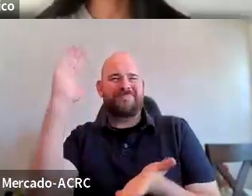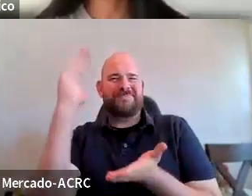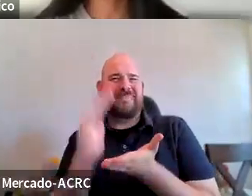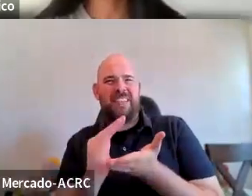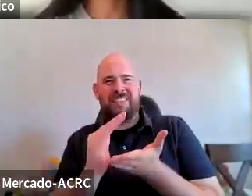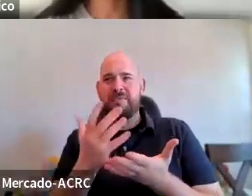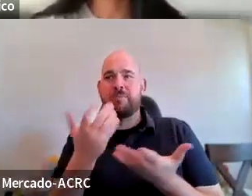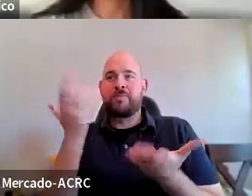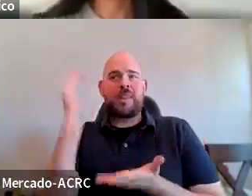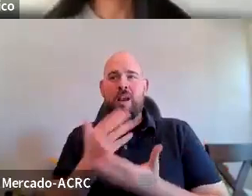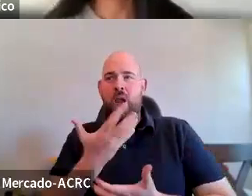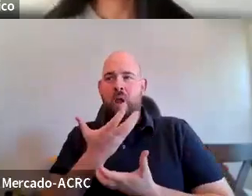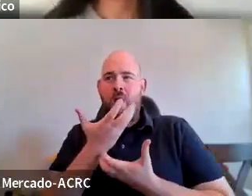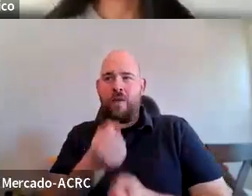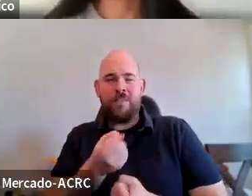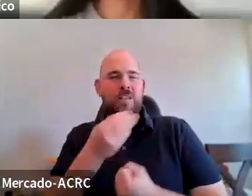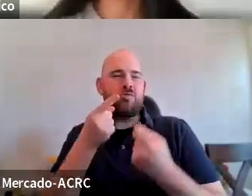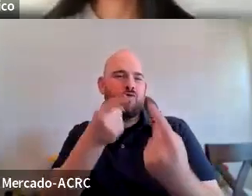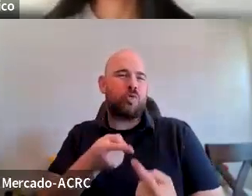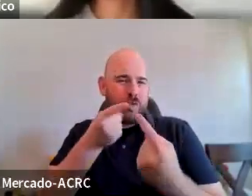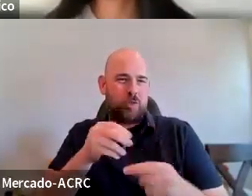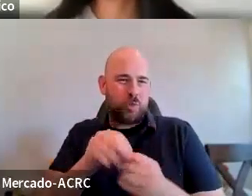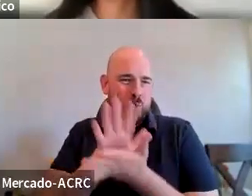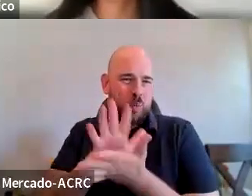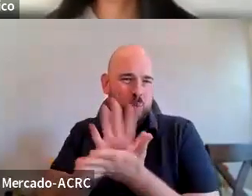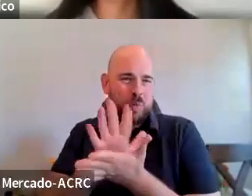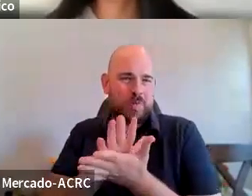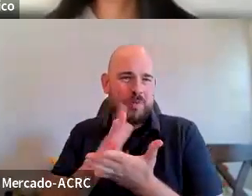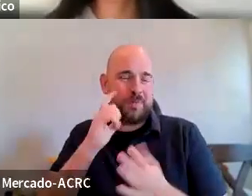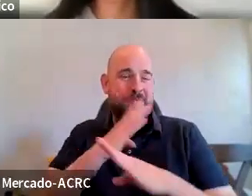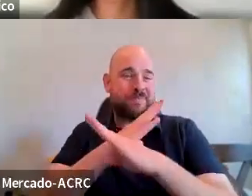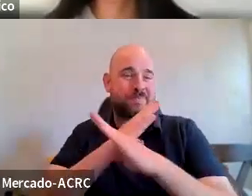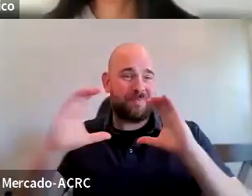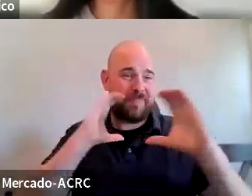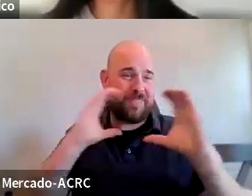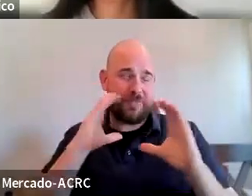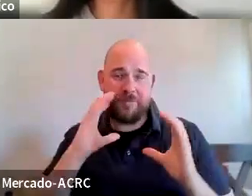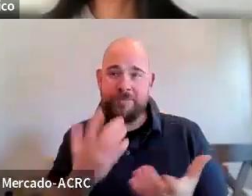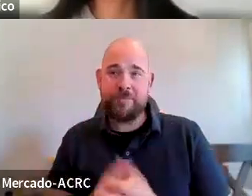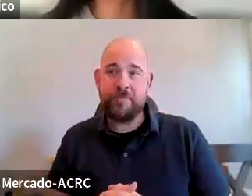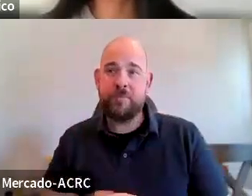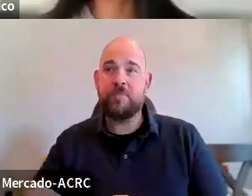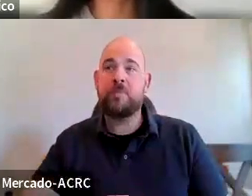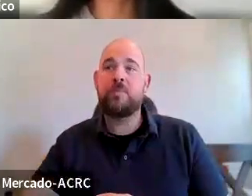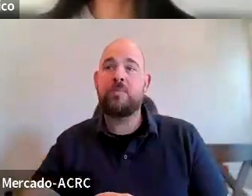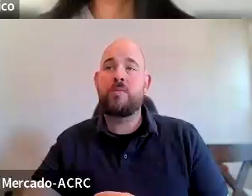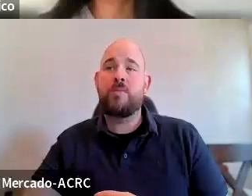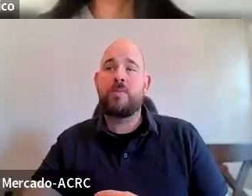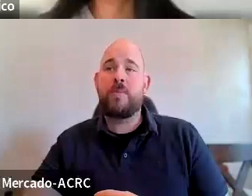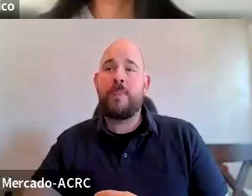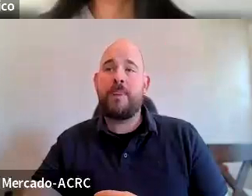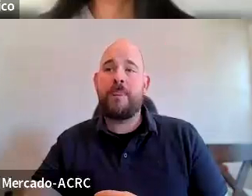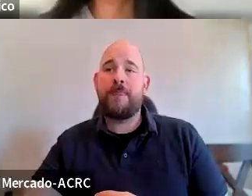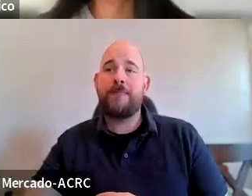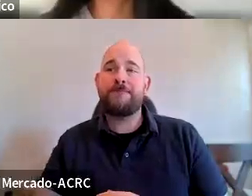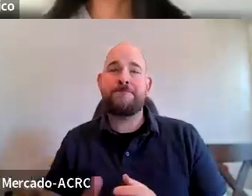develop the social skills is at risk, and then the overall wellness decreases due to these